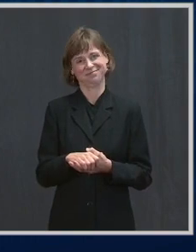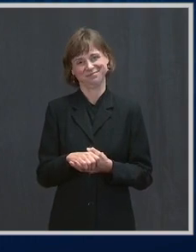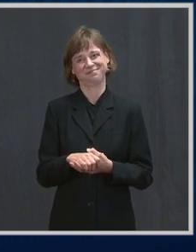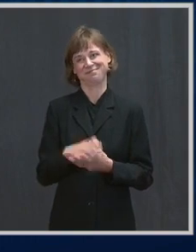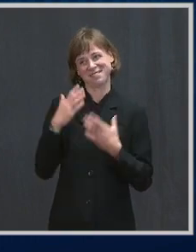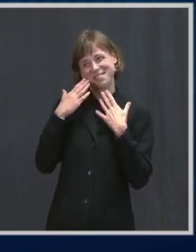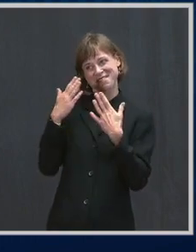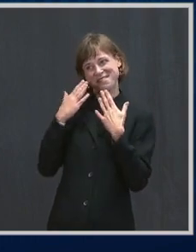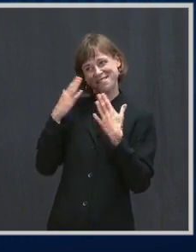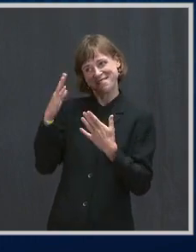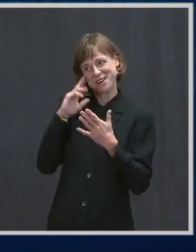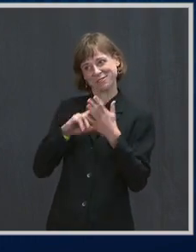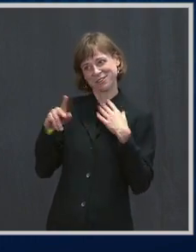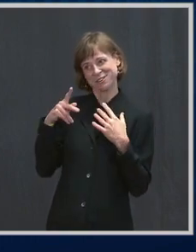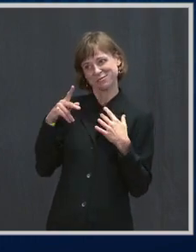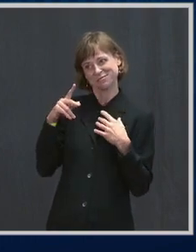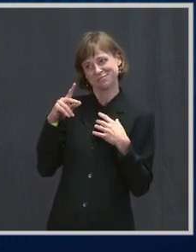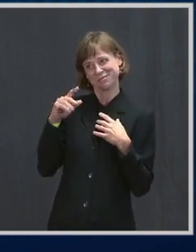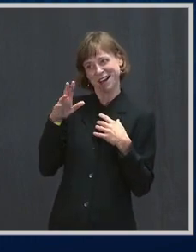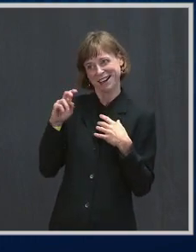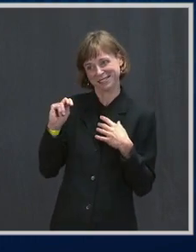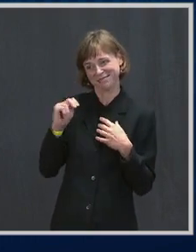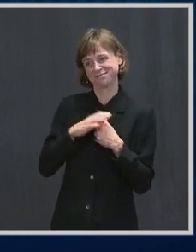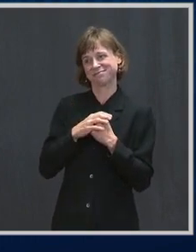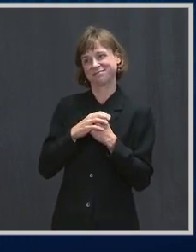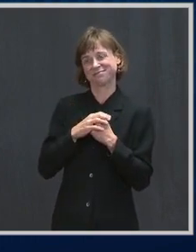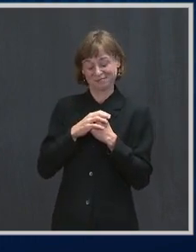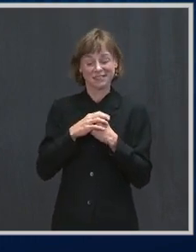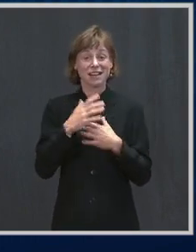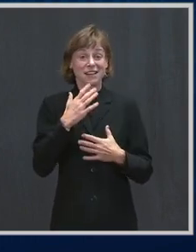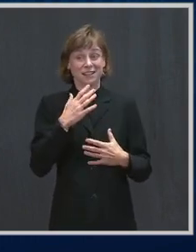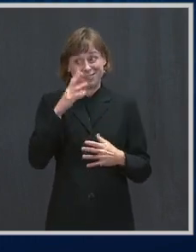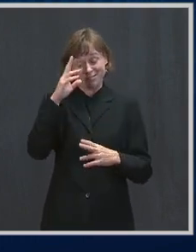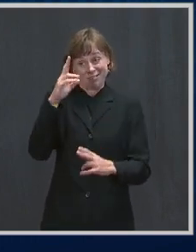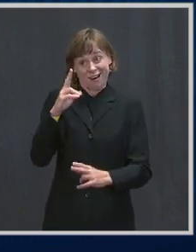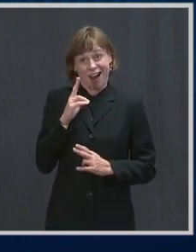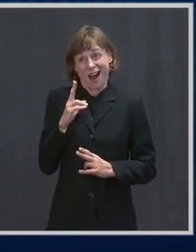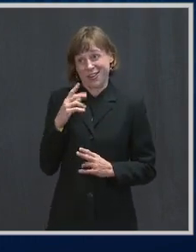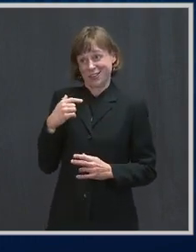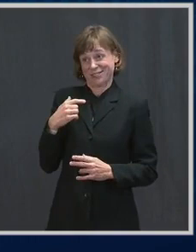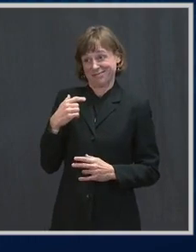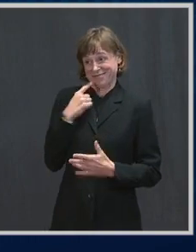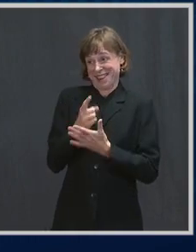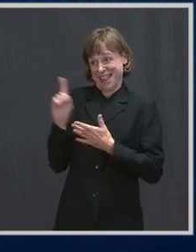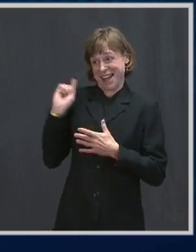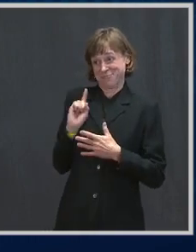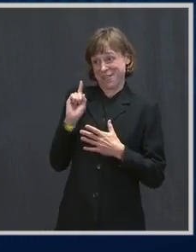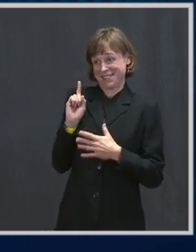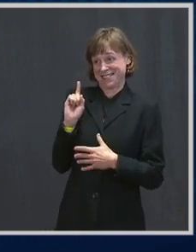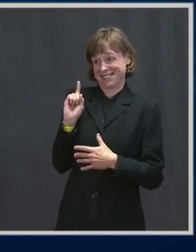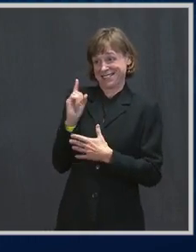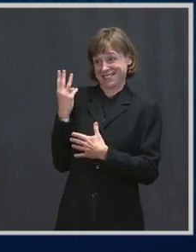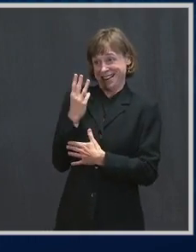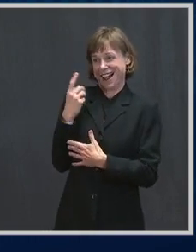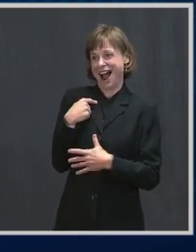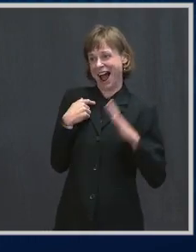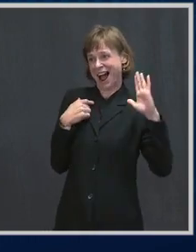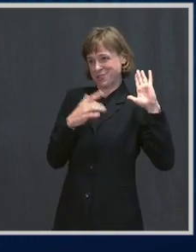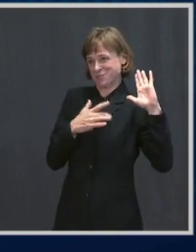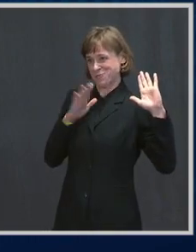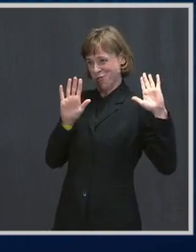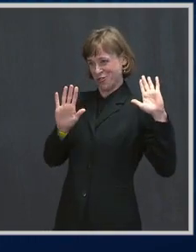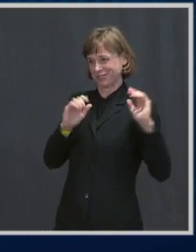Thank you, Secretary Blinken. It was my great honor to swear you in last Wednesday. And thank you for the warm